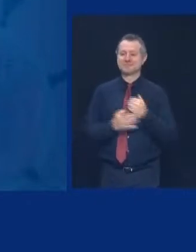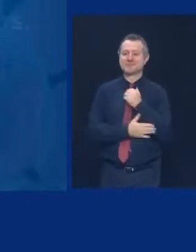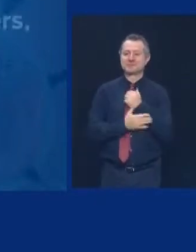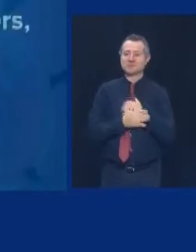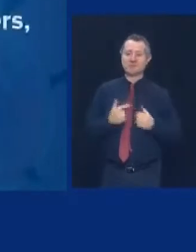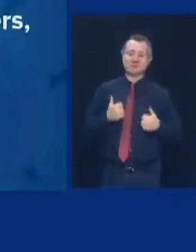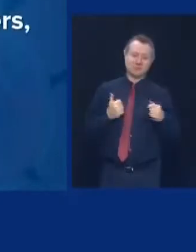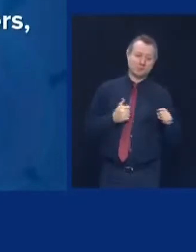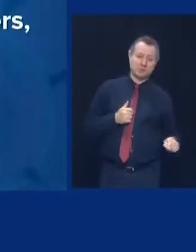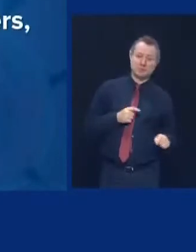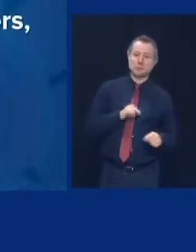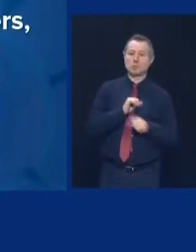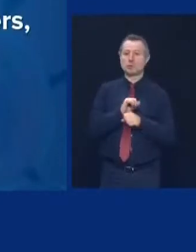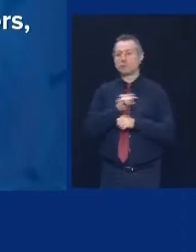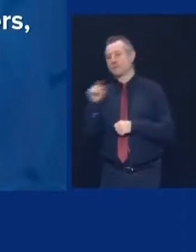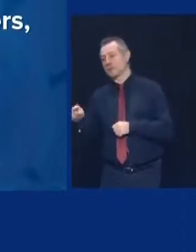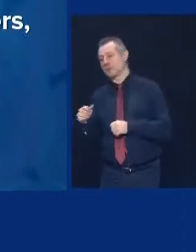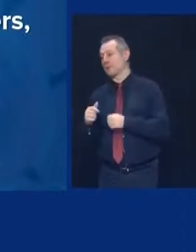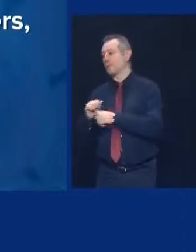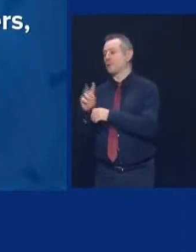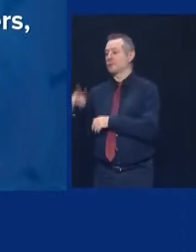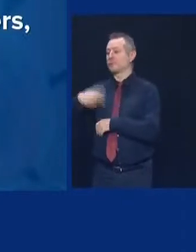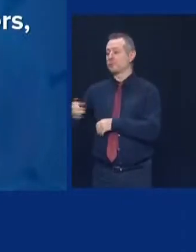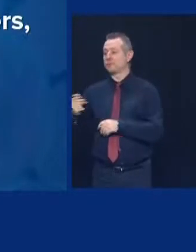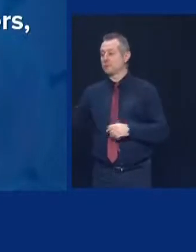place and live in another.